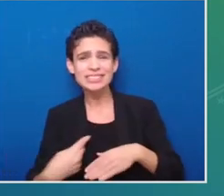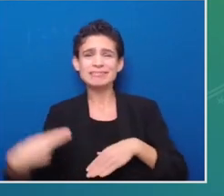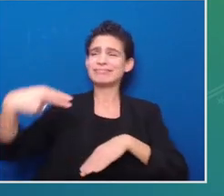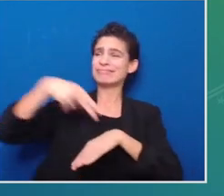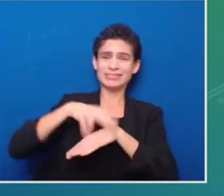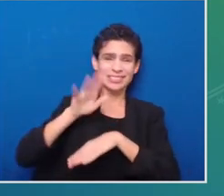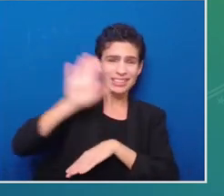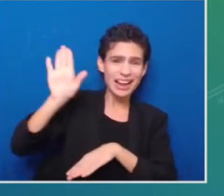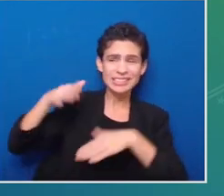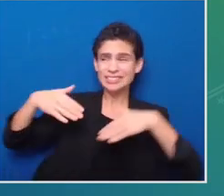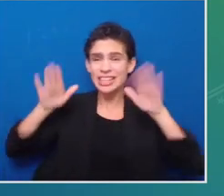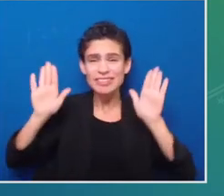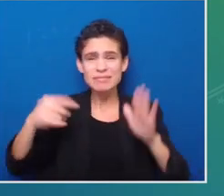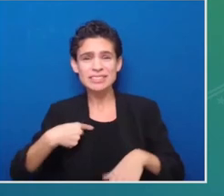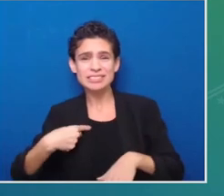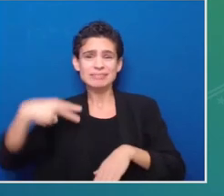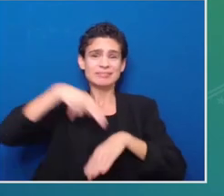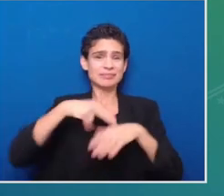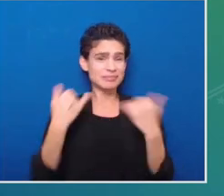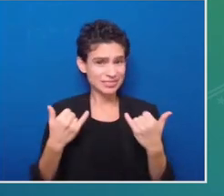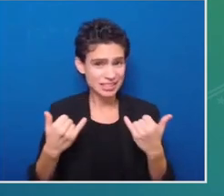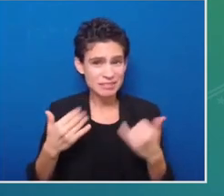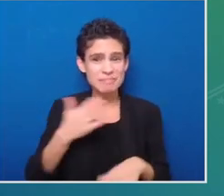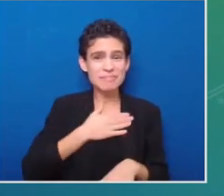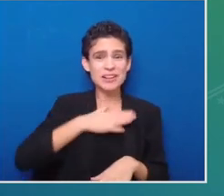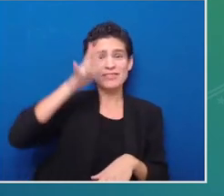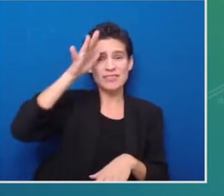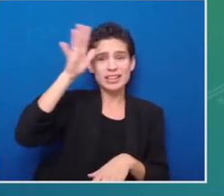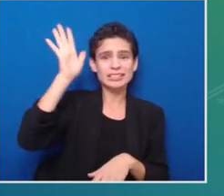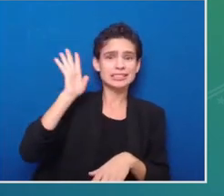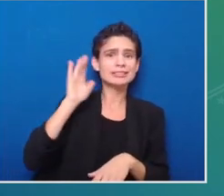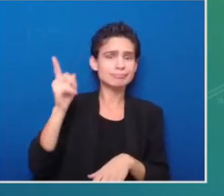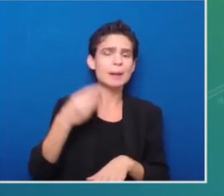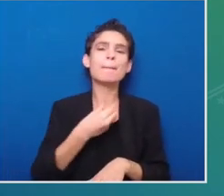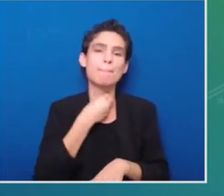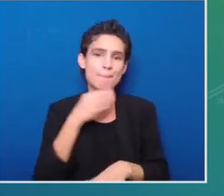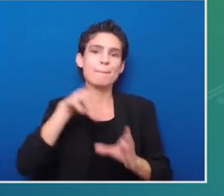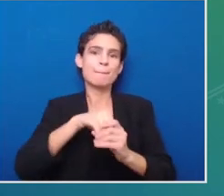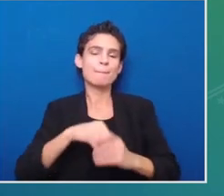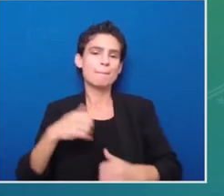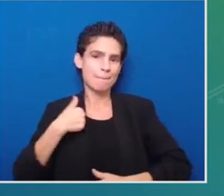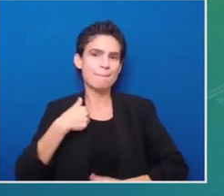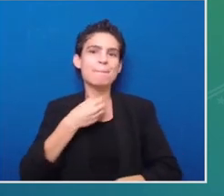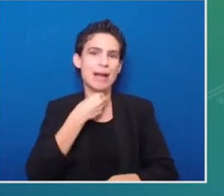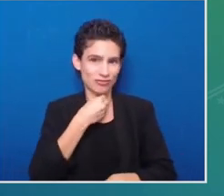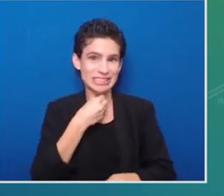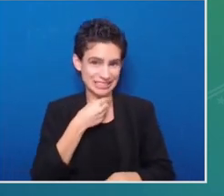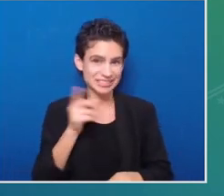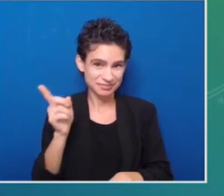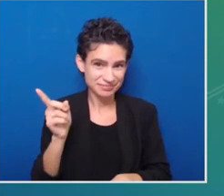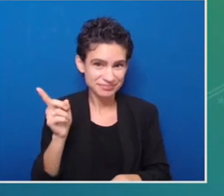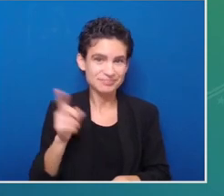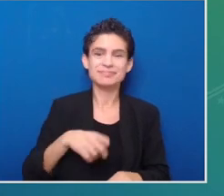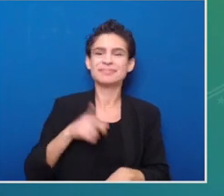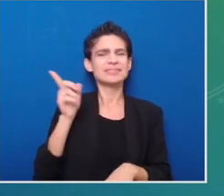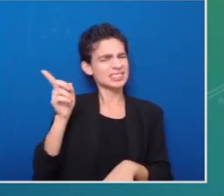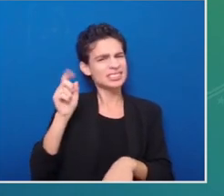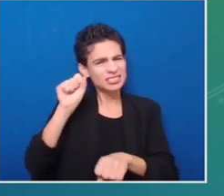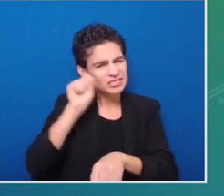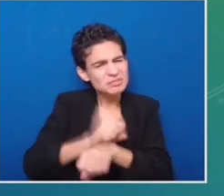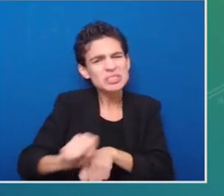U.S. Marine, and no matter where we were stationed, he made sure we spent time outdoors. Time with my dad in the mountains or